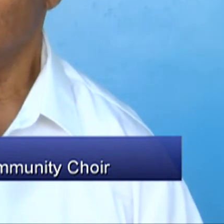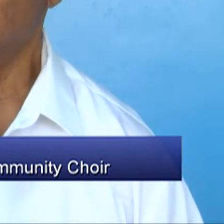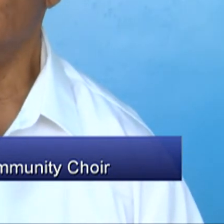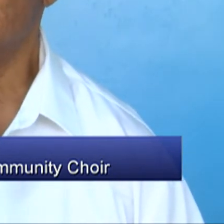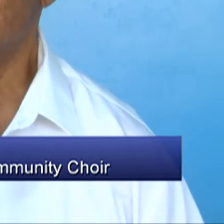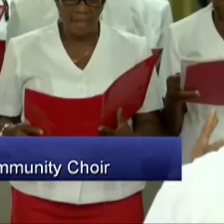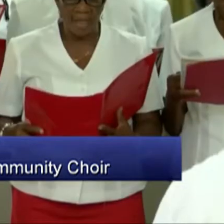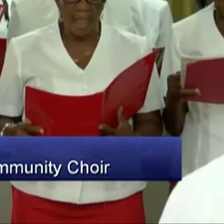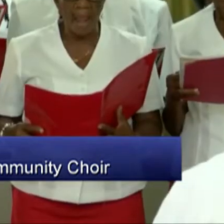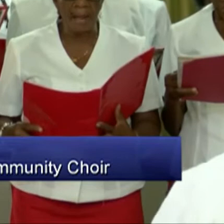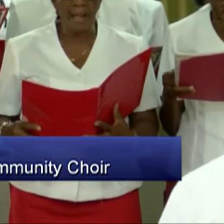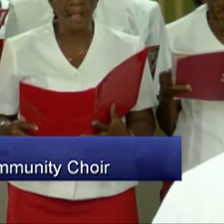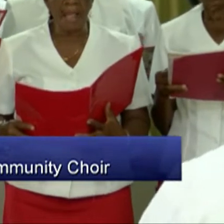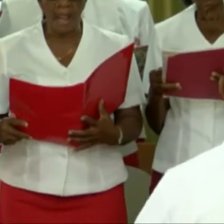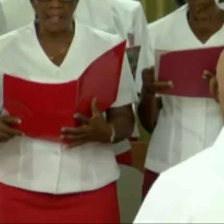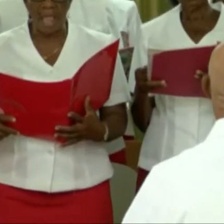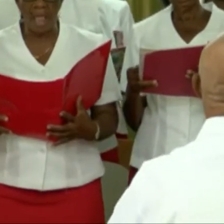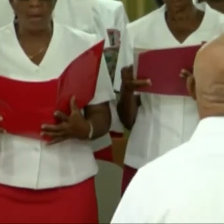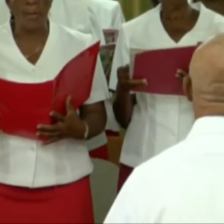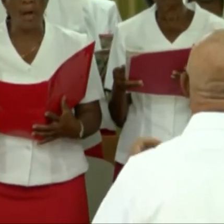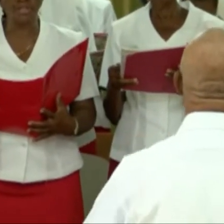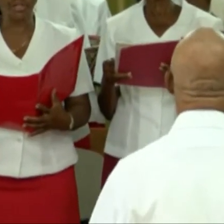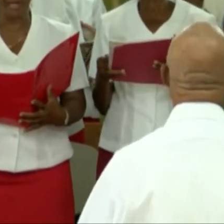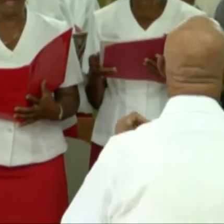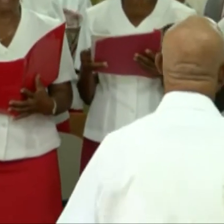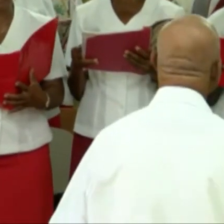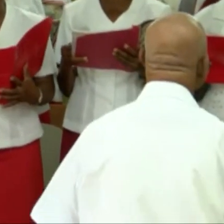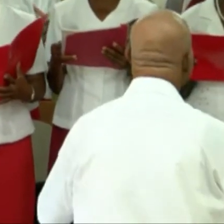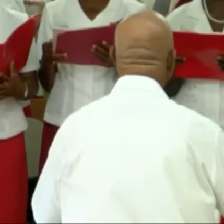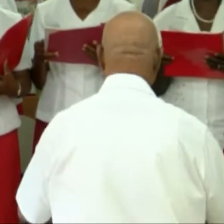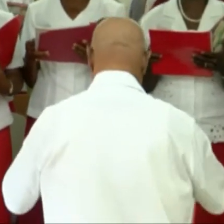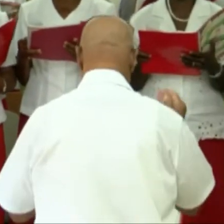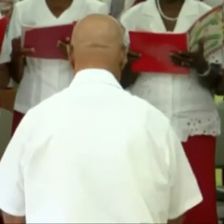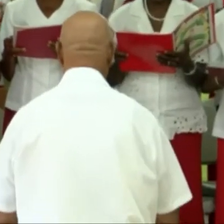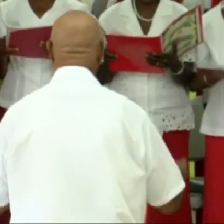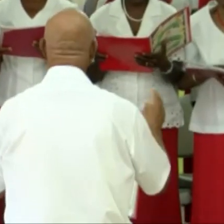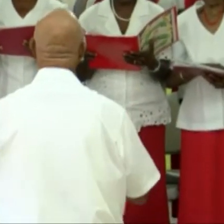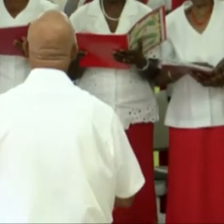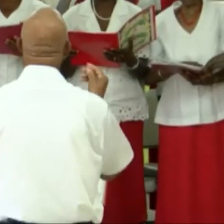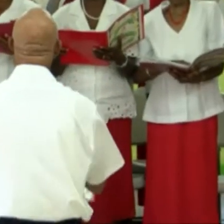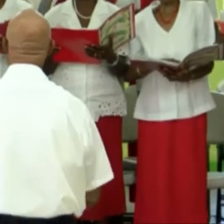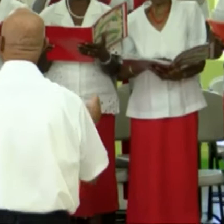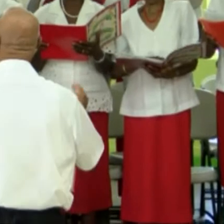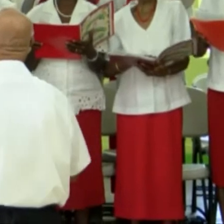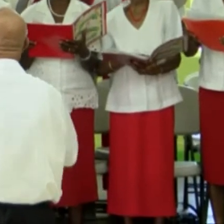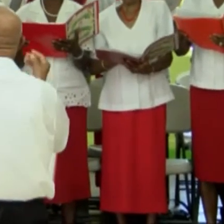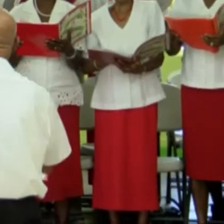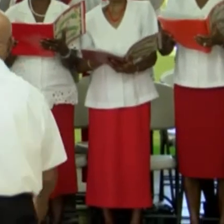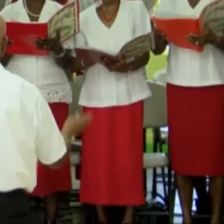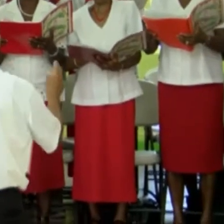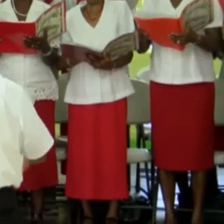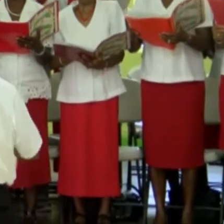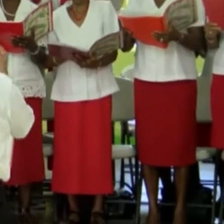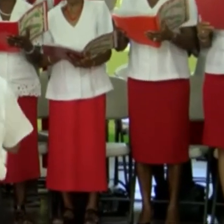and homes. I just find, what's the reason for you guys touring to these hospitals and homes? We bring joy to those who